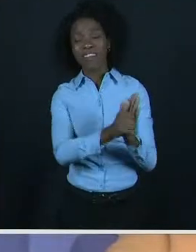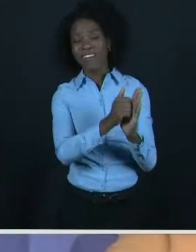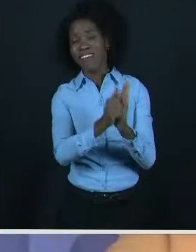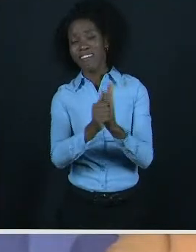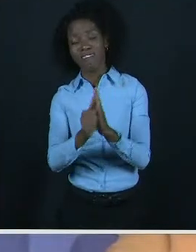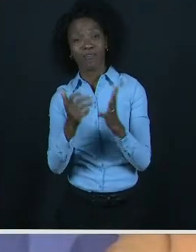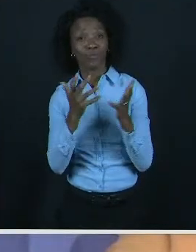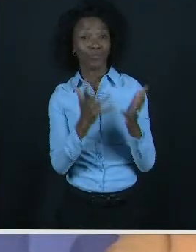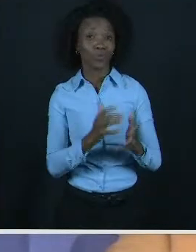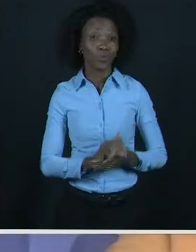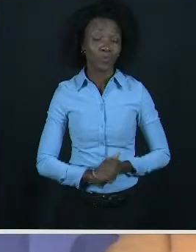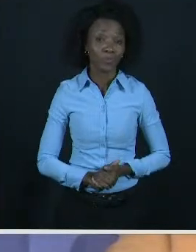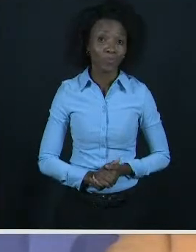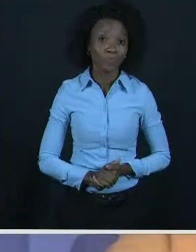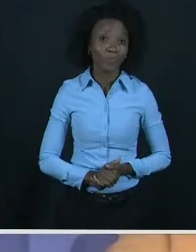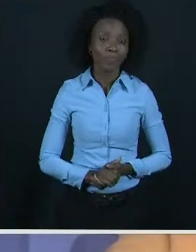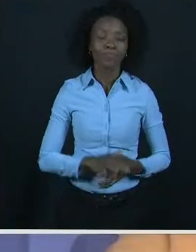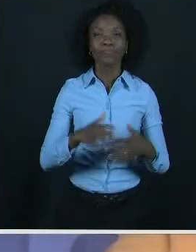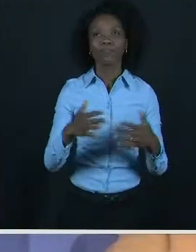Innocents like